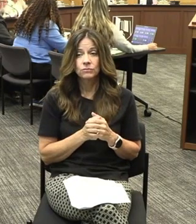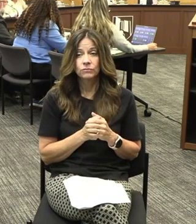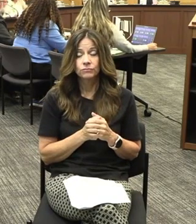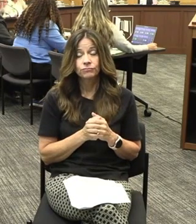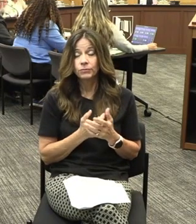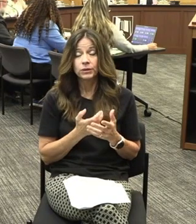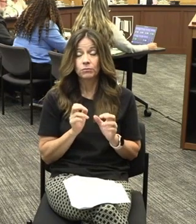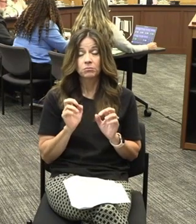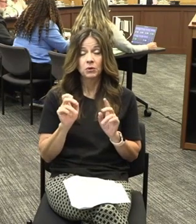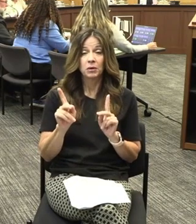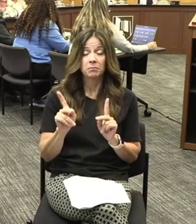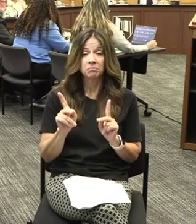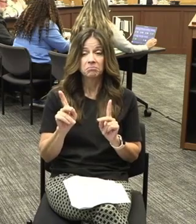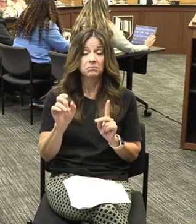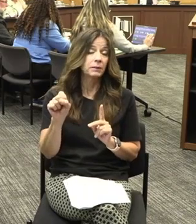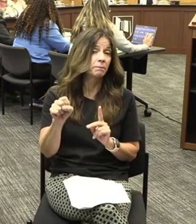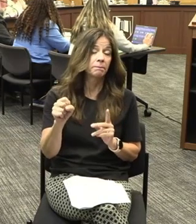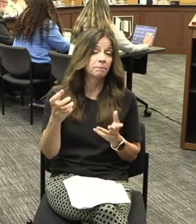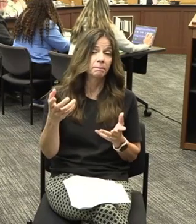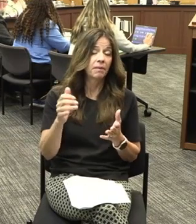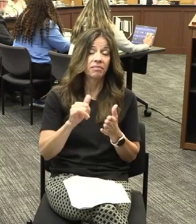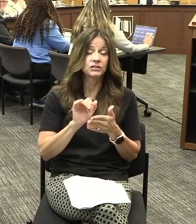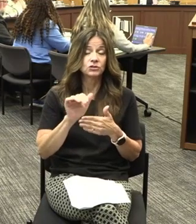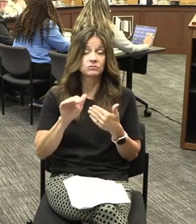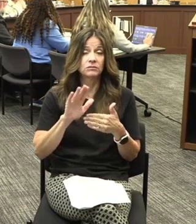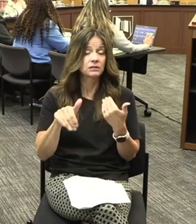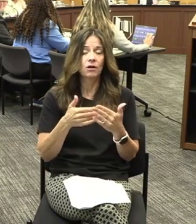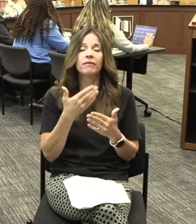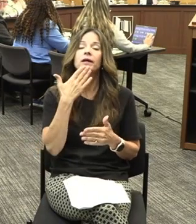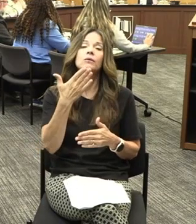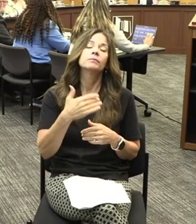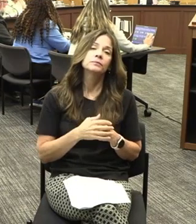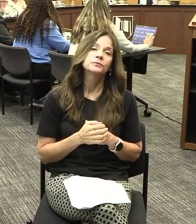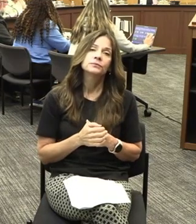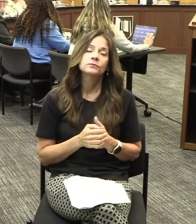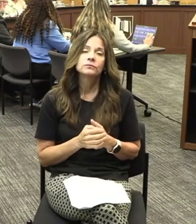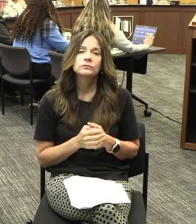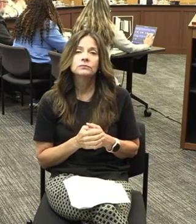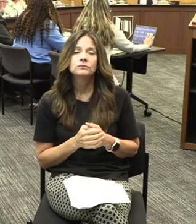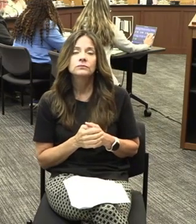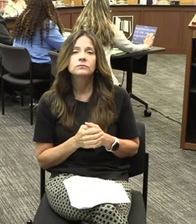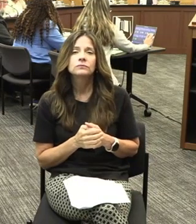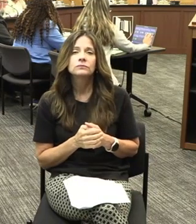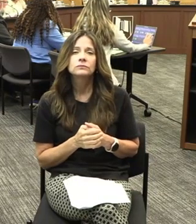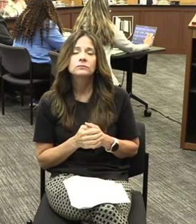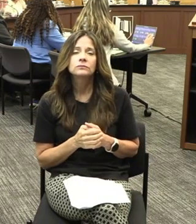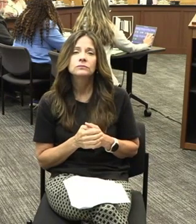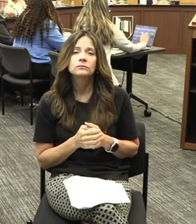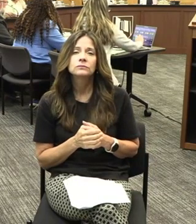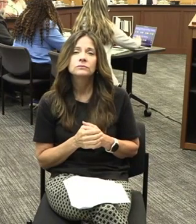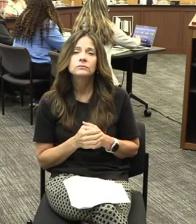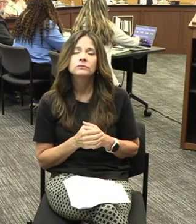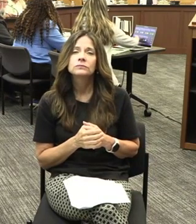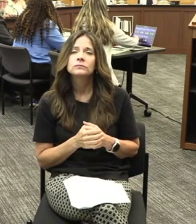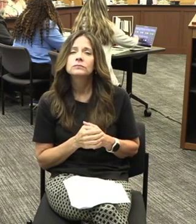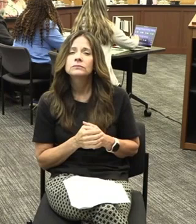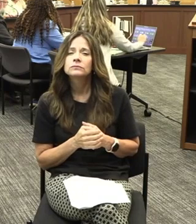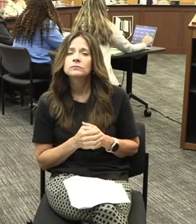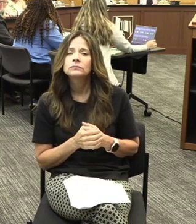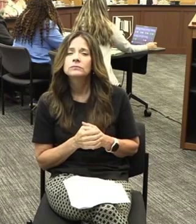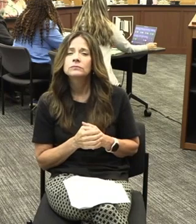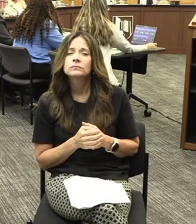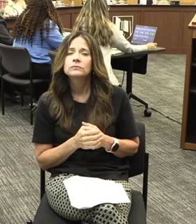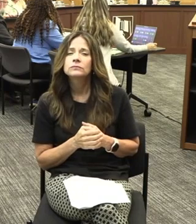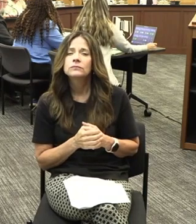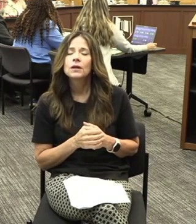okay, that's all. Thank you. Trustee Garcia, did you have something? Trustee Broderick was